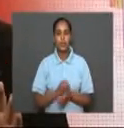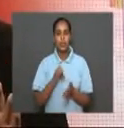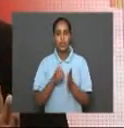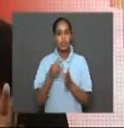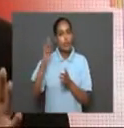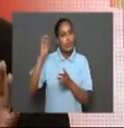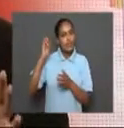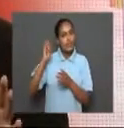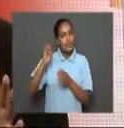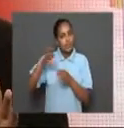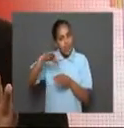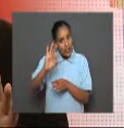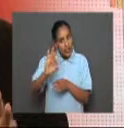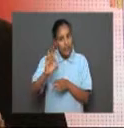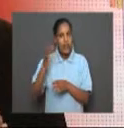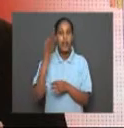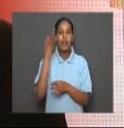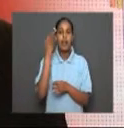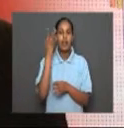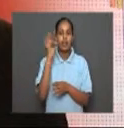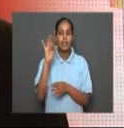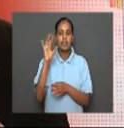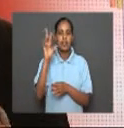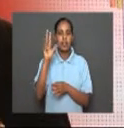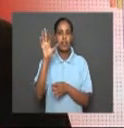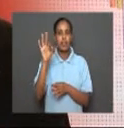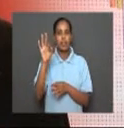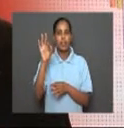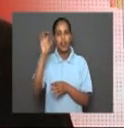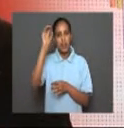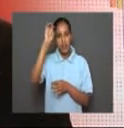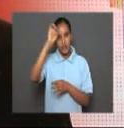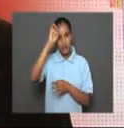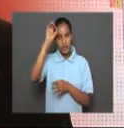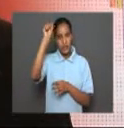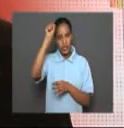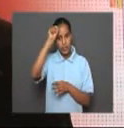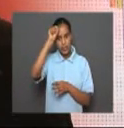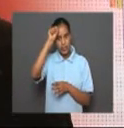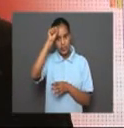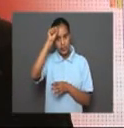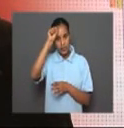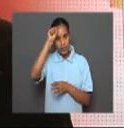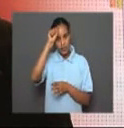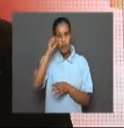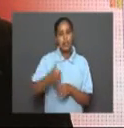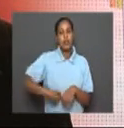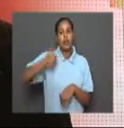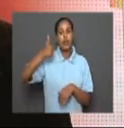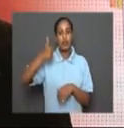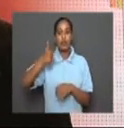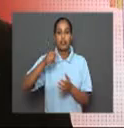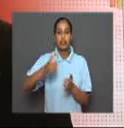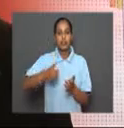was discovered in 1839 by Edward Simon, an apothecary